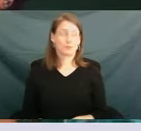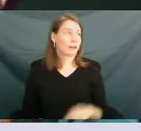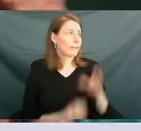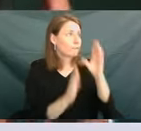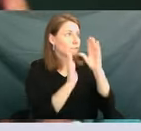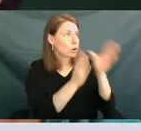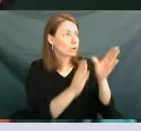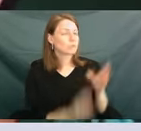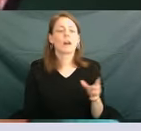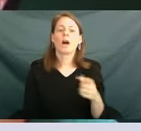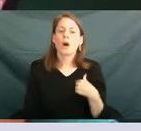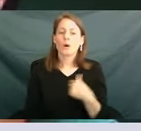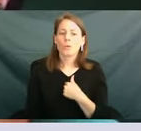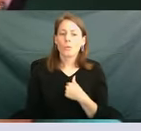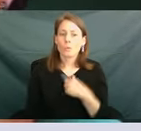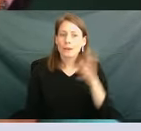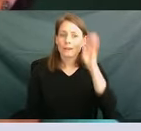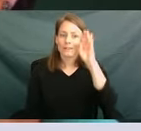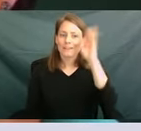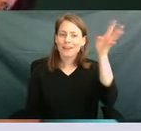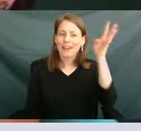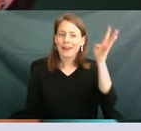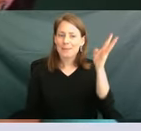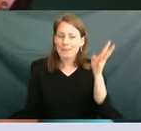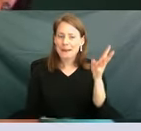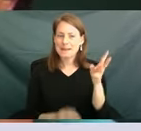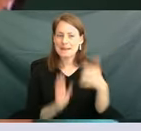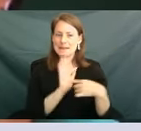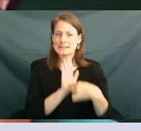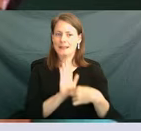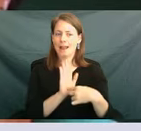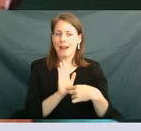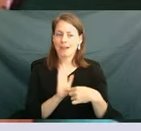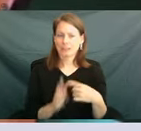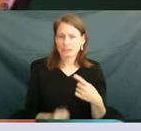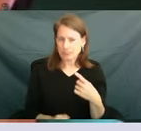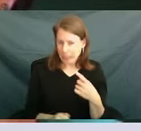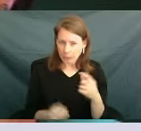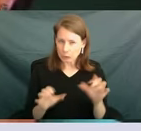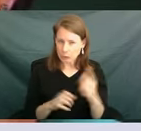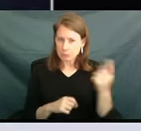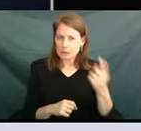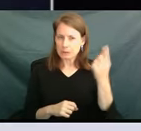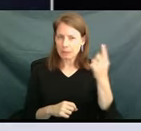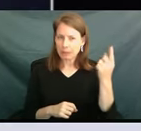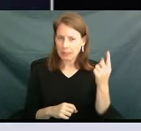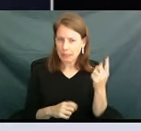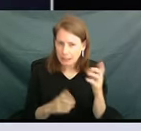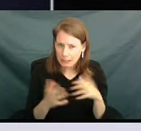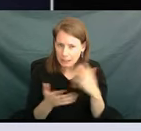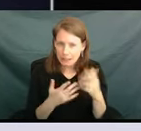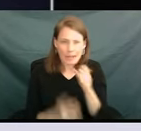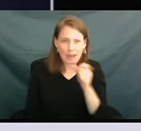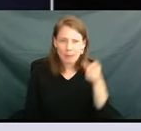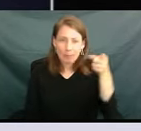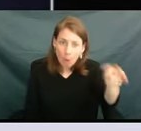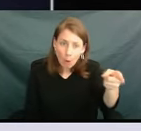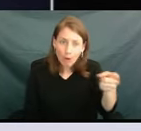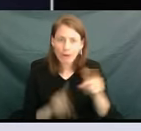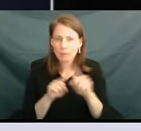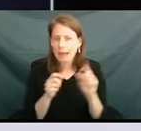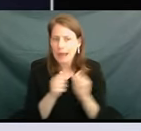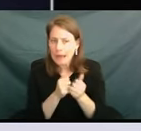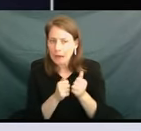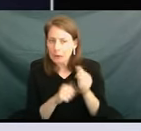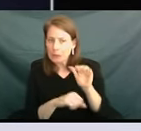we point and say, do this, Ben? And we said, well, we don't want to point, what can we do? And then Helen knew the